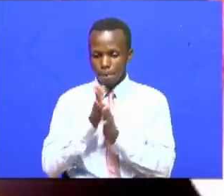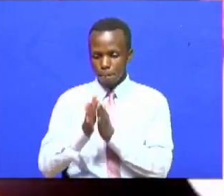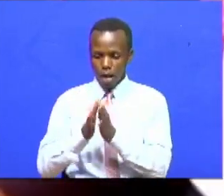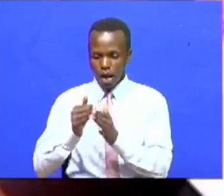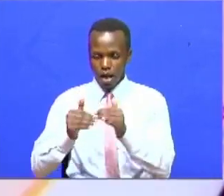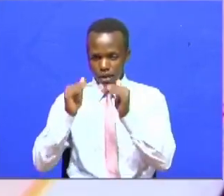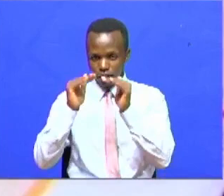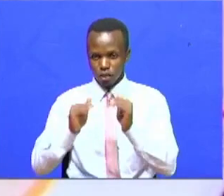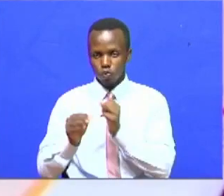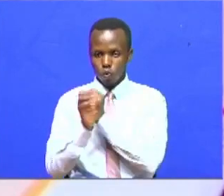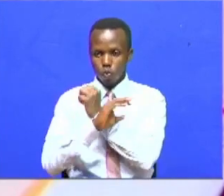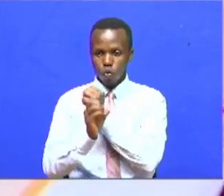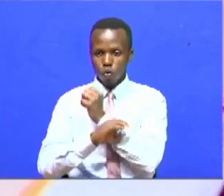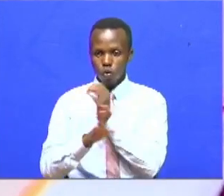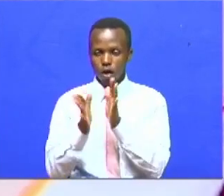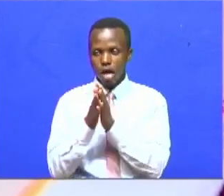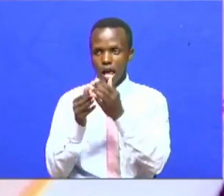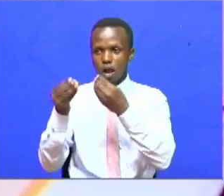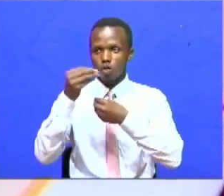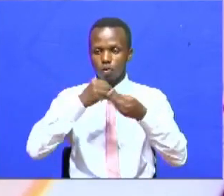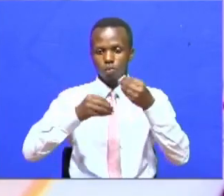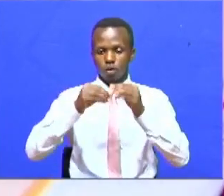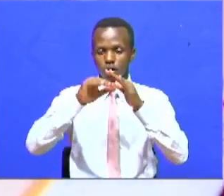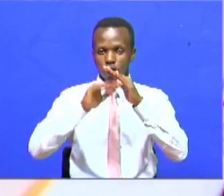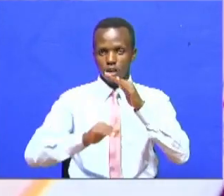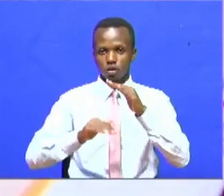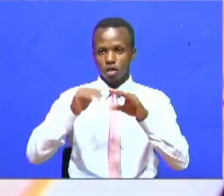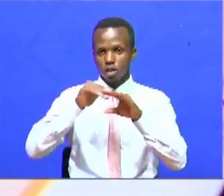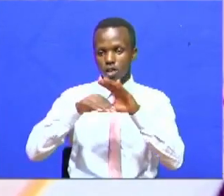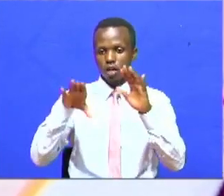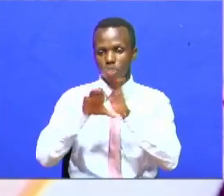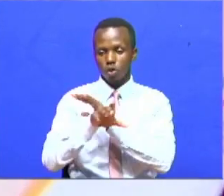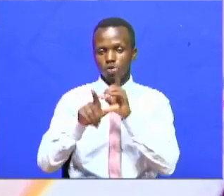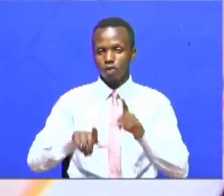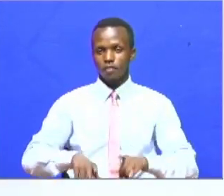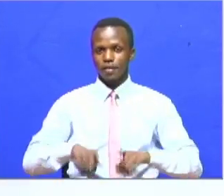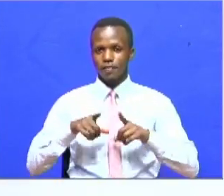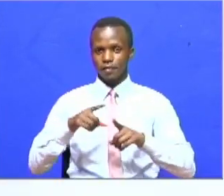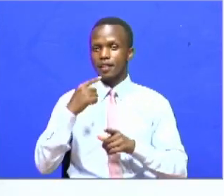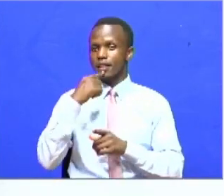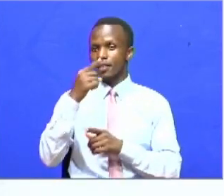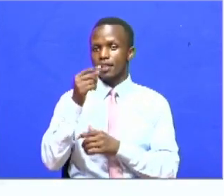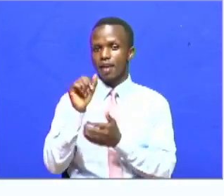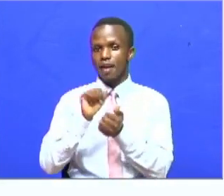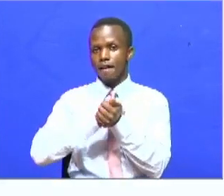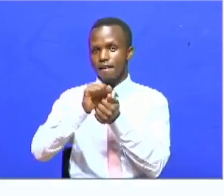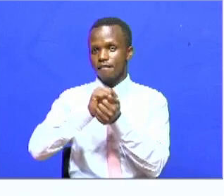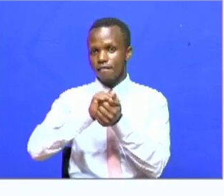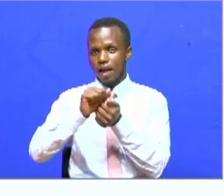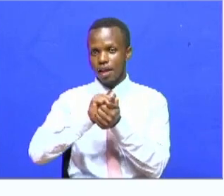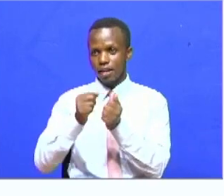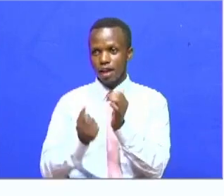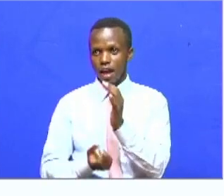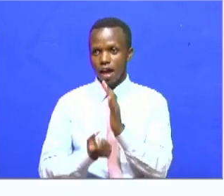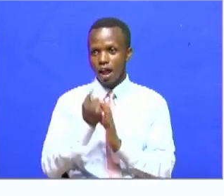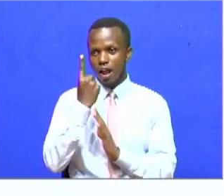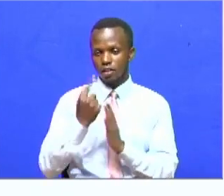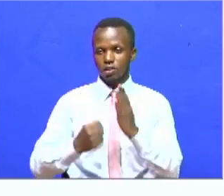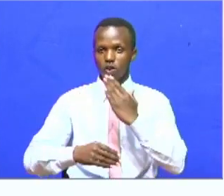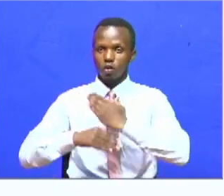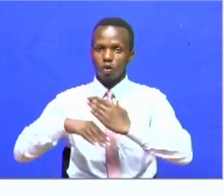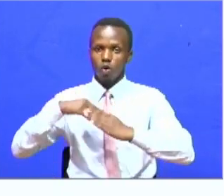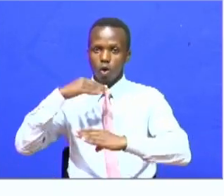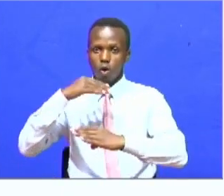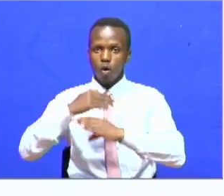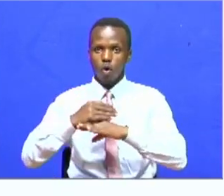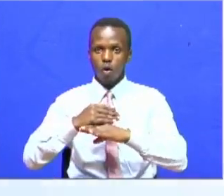half, contributing to the overall reduction in the cost of living. He made the remarks on Friday during the launch of the construction of